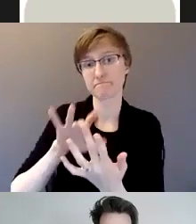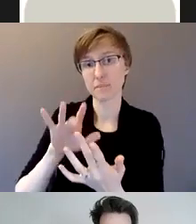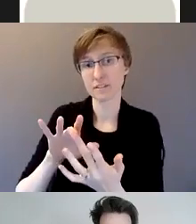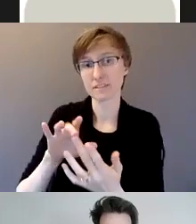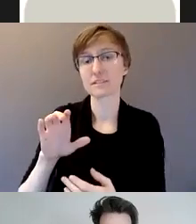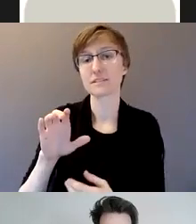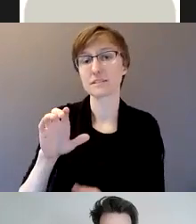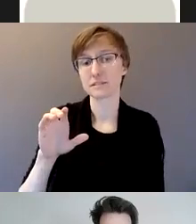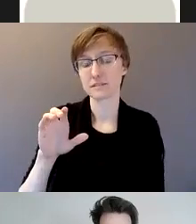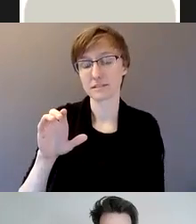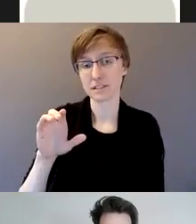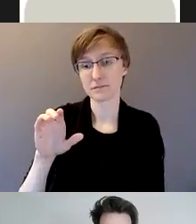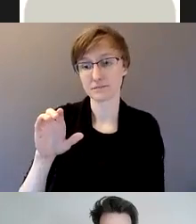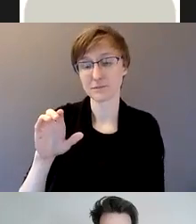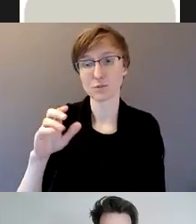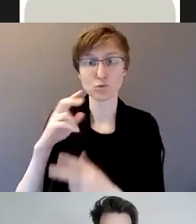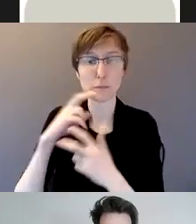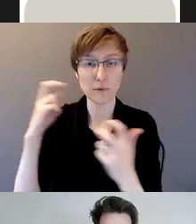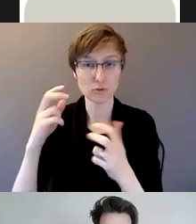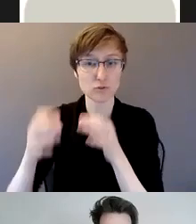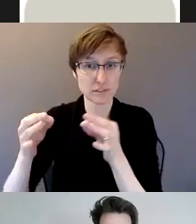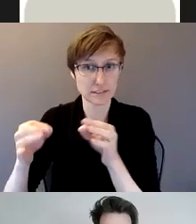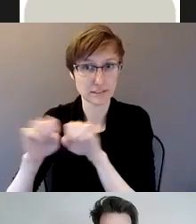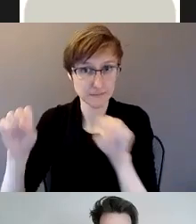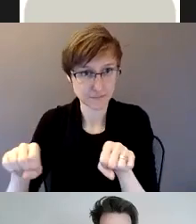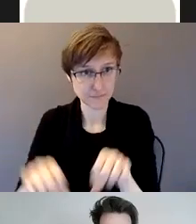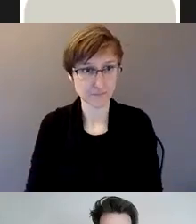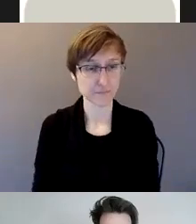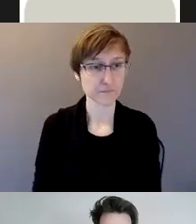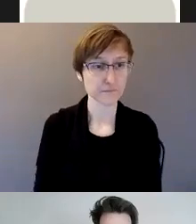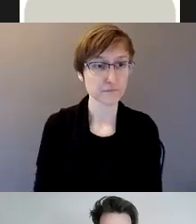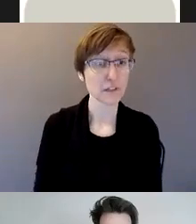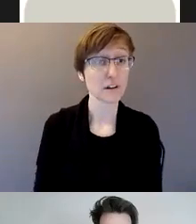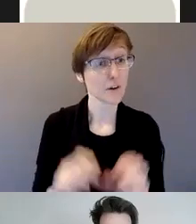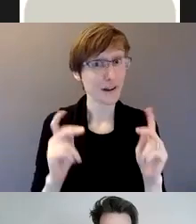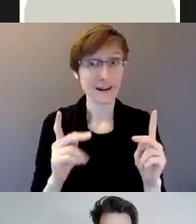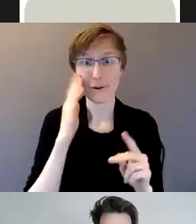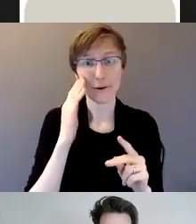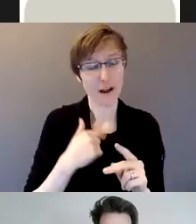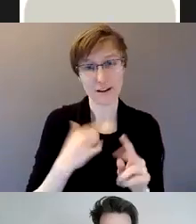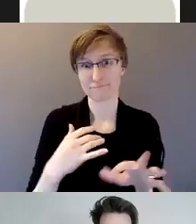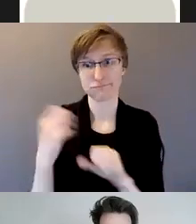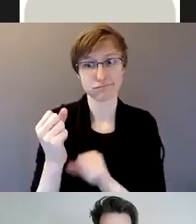Okay, I whizzed through that very, very quickly. So here's the list of brochures which